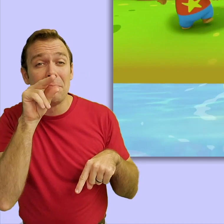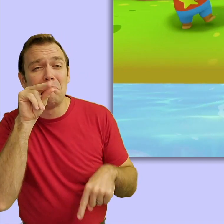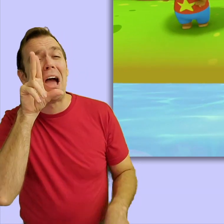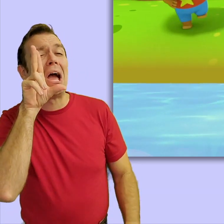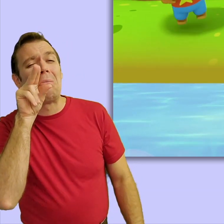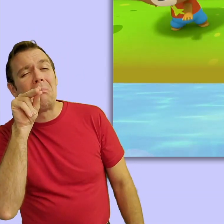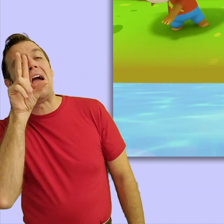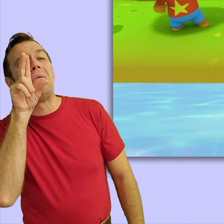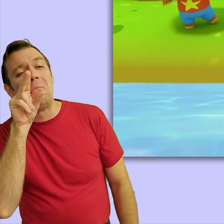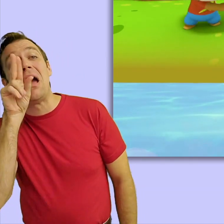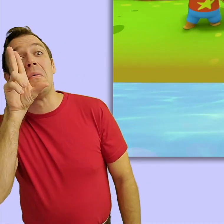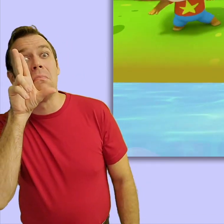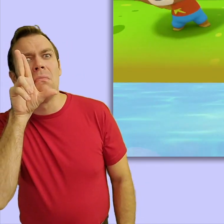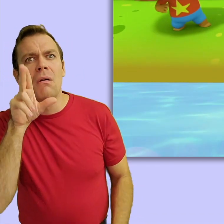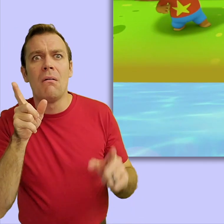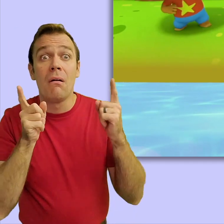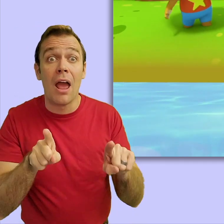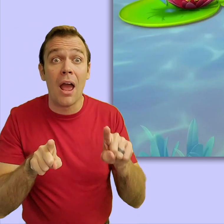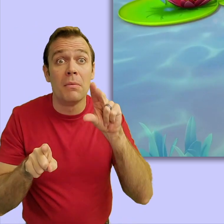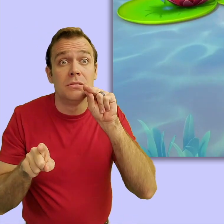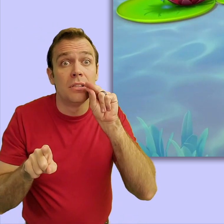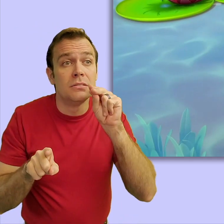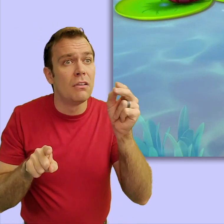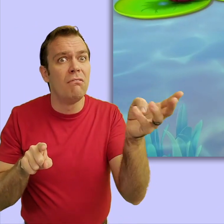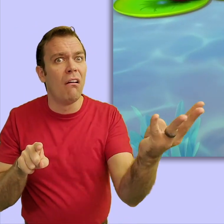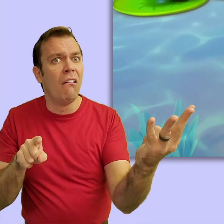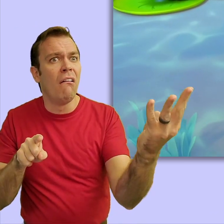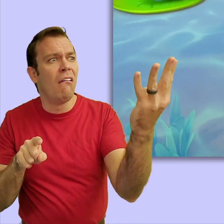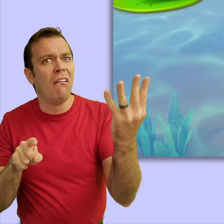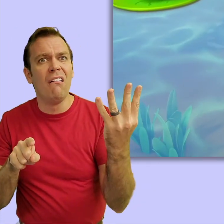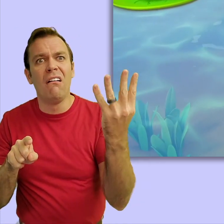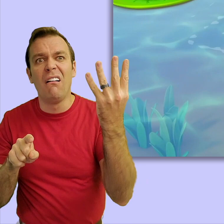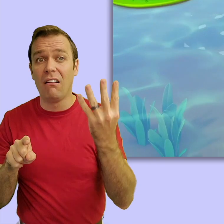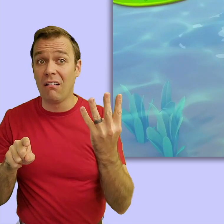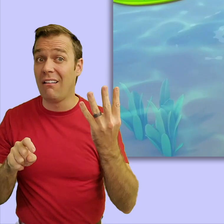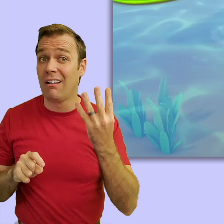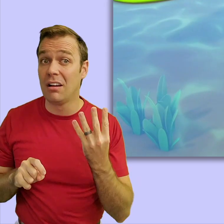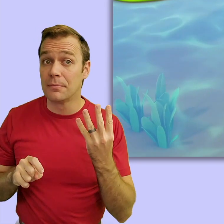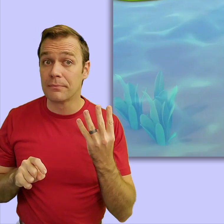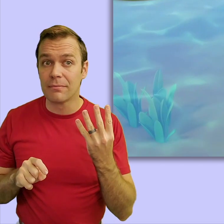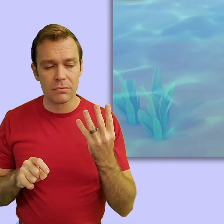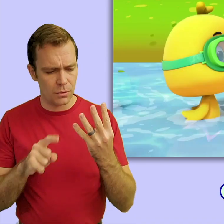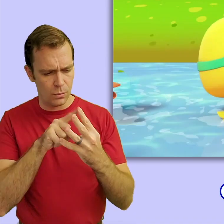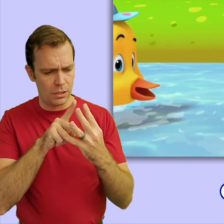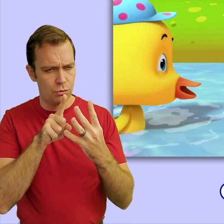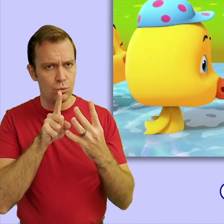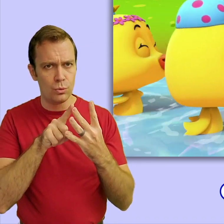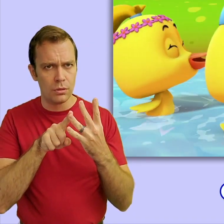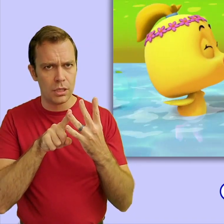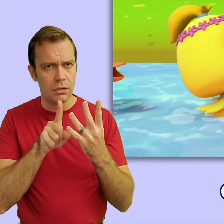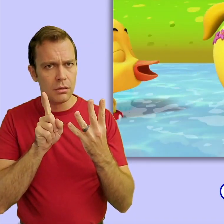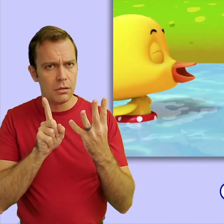duck said, quack, quack, quack. But only four little ducks came back.